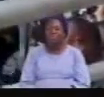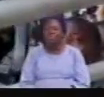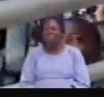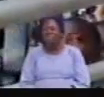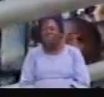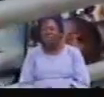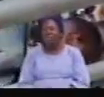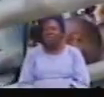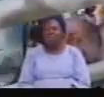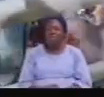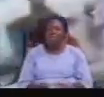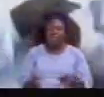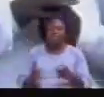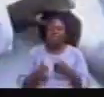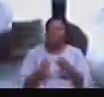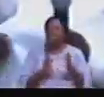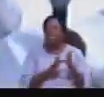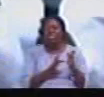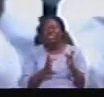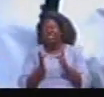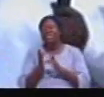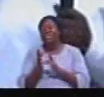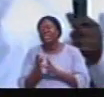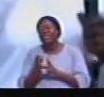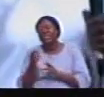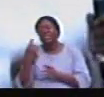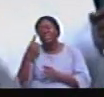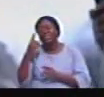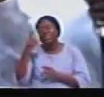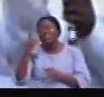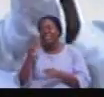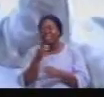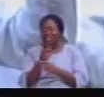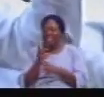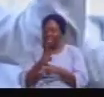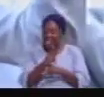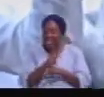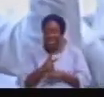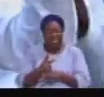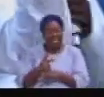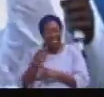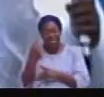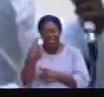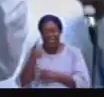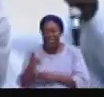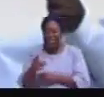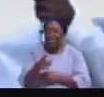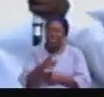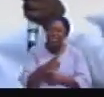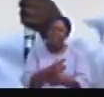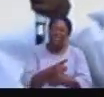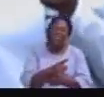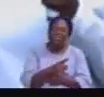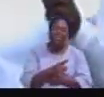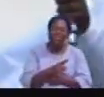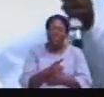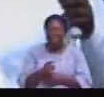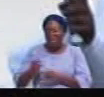Cast your burdens unto Jesus, for he cares for